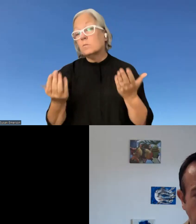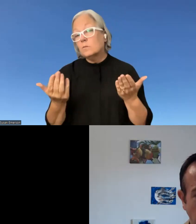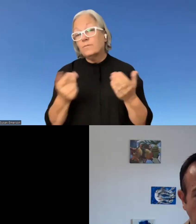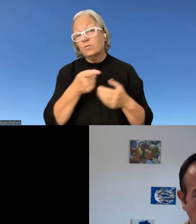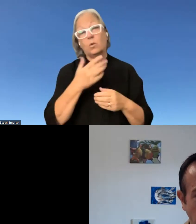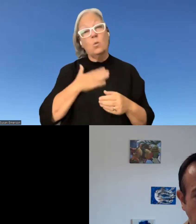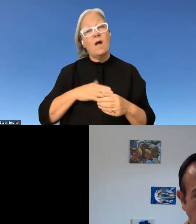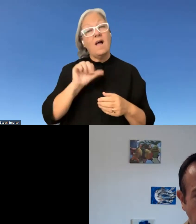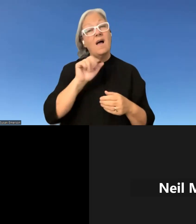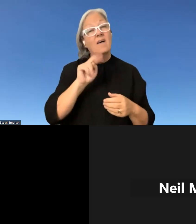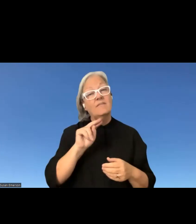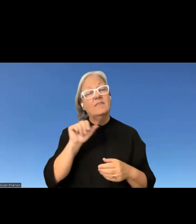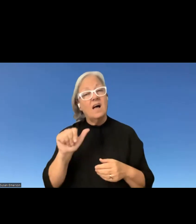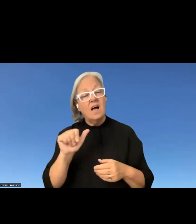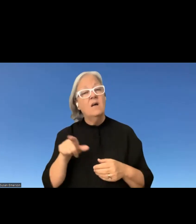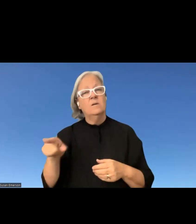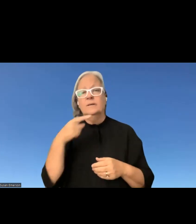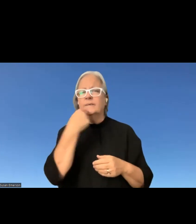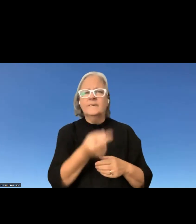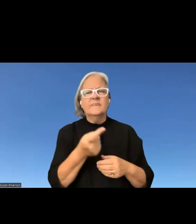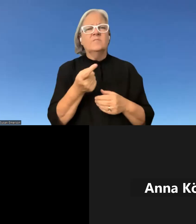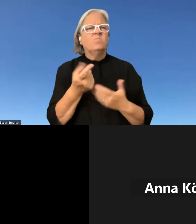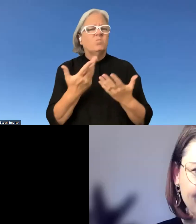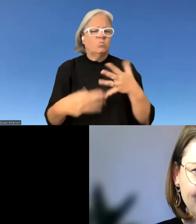Zero project side on the Scaling Solutions program?